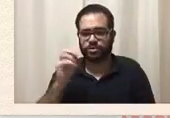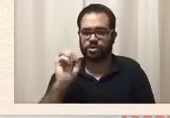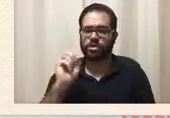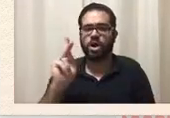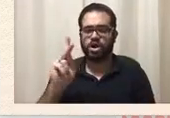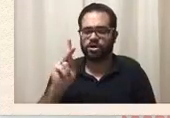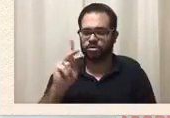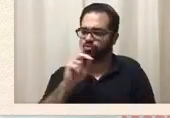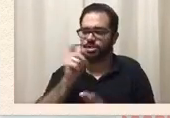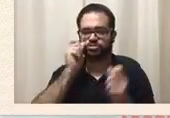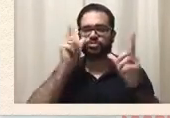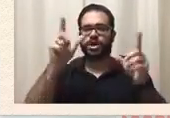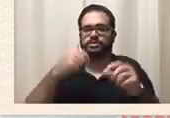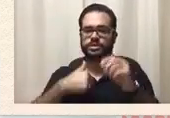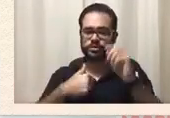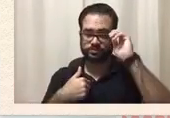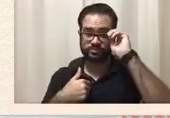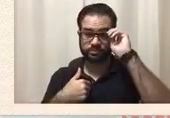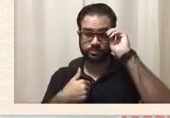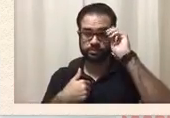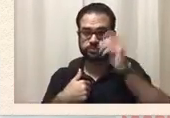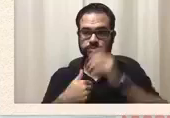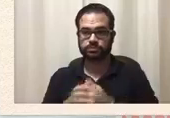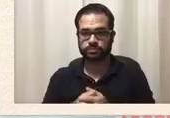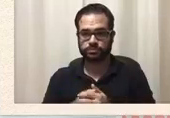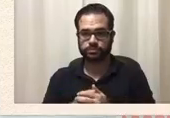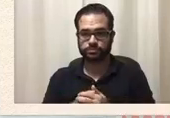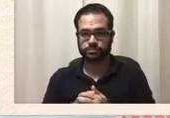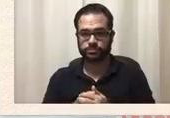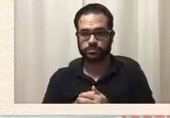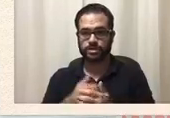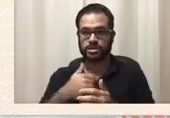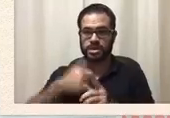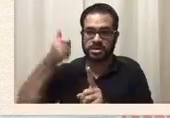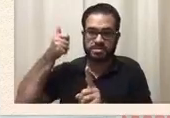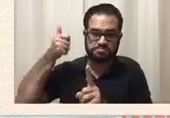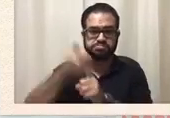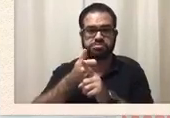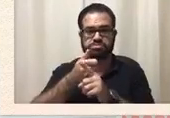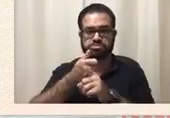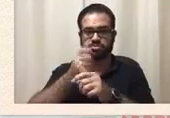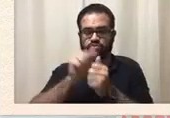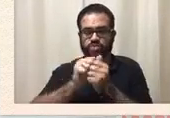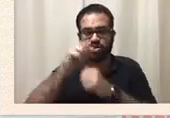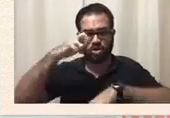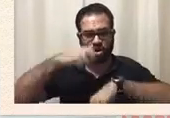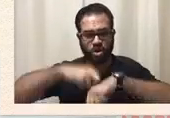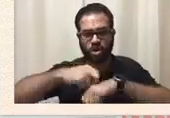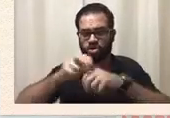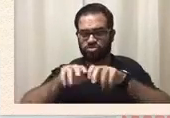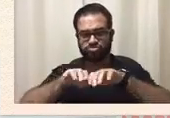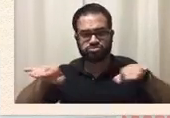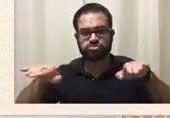impact of my body against the hard ground was devastating. My full body weight